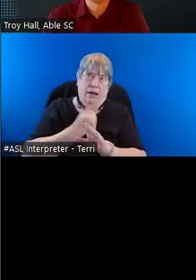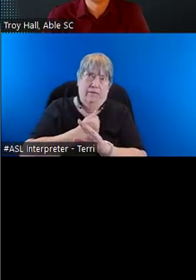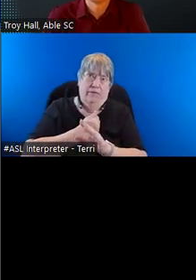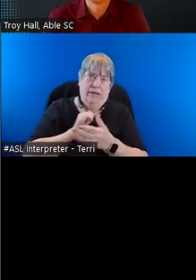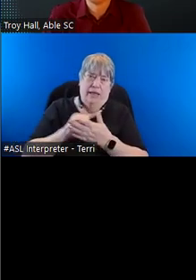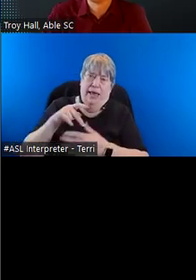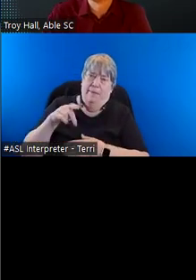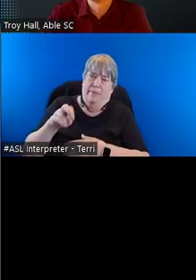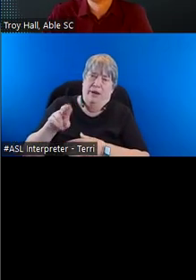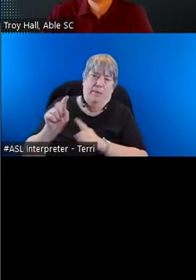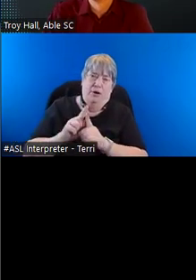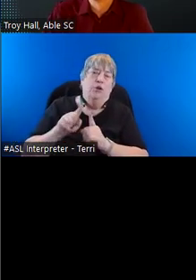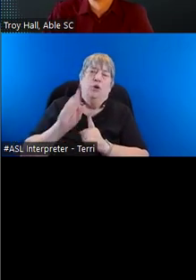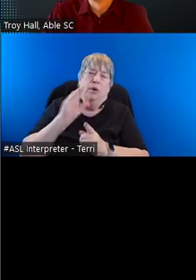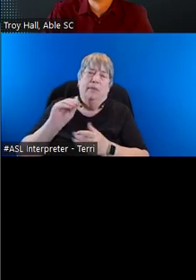peer mentoring fan.